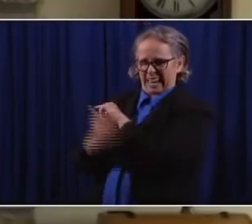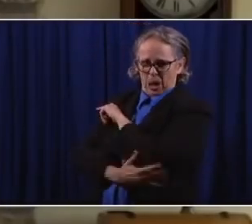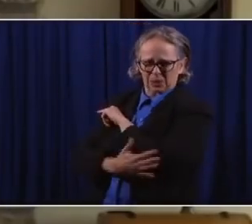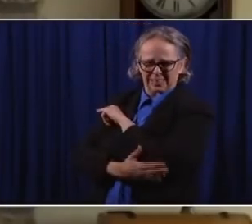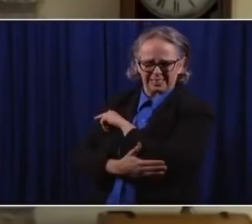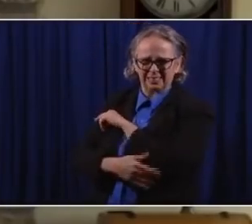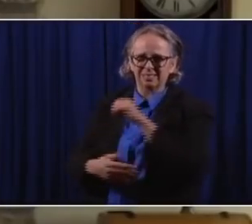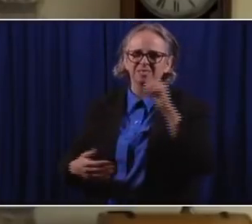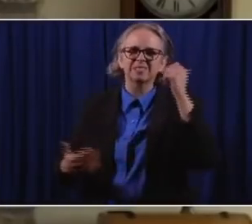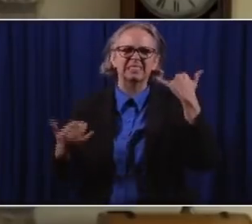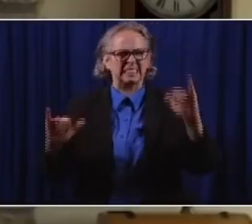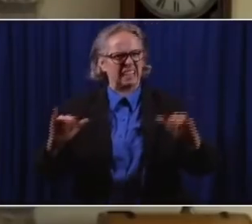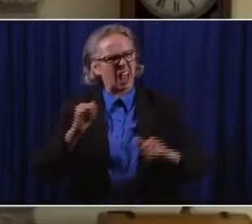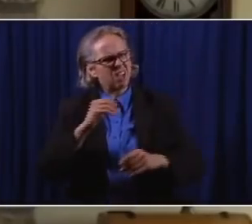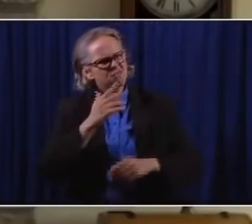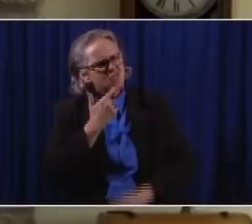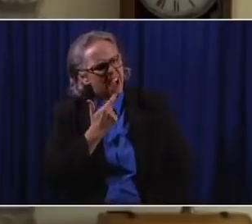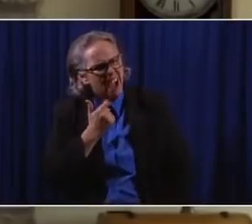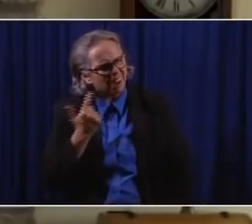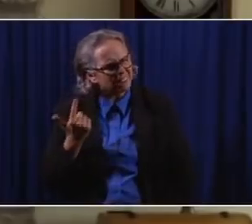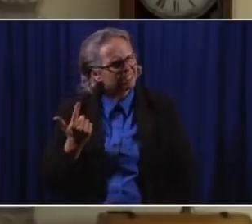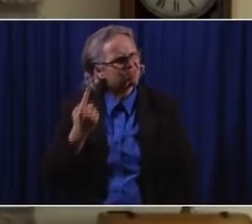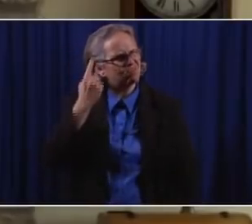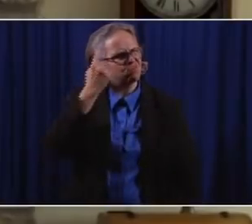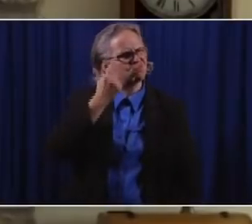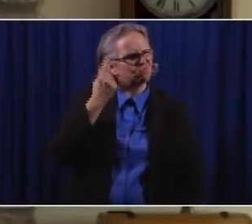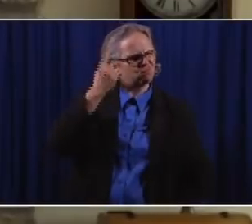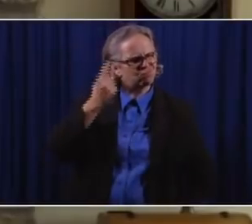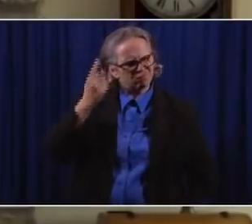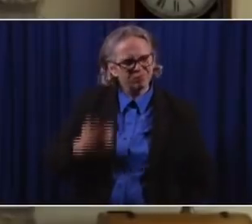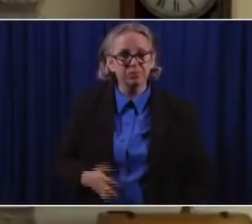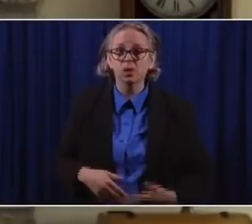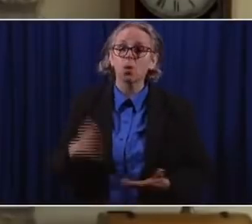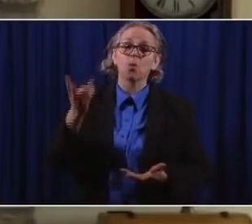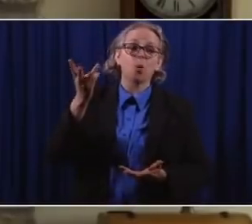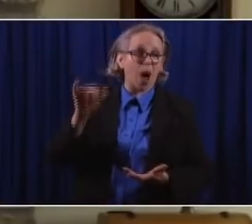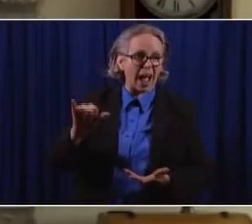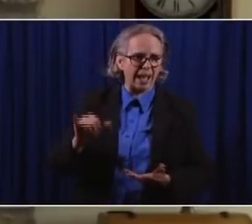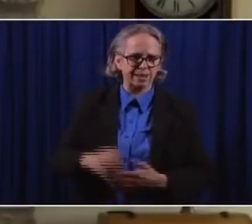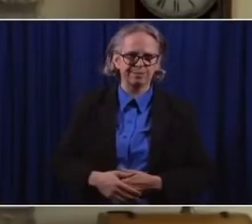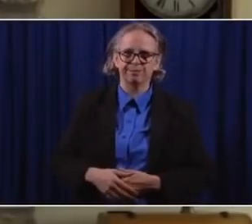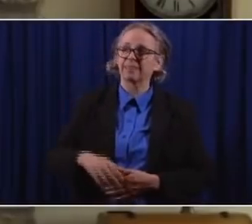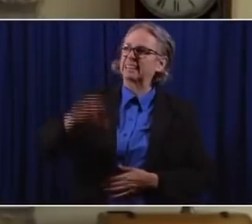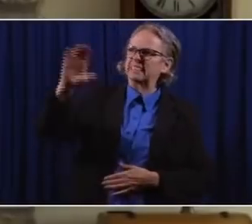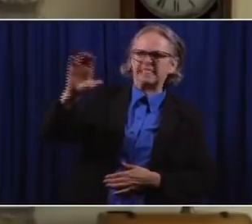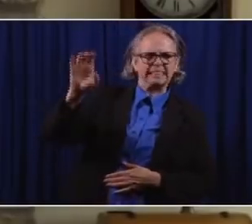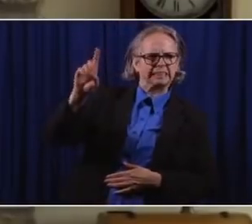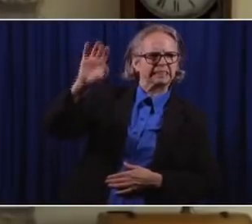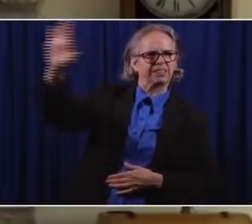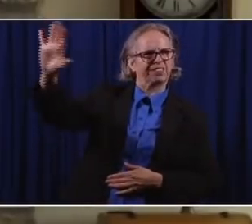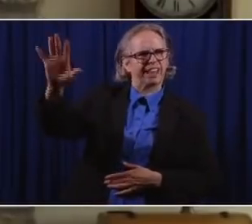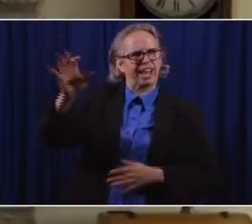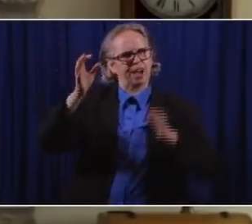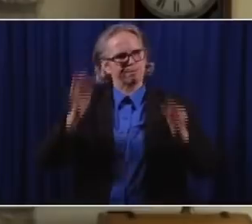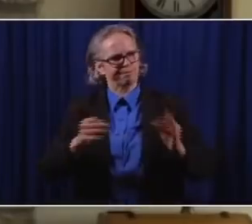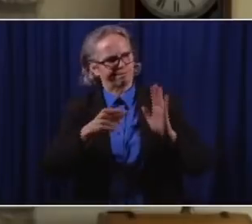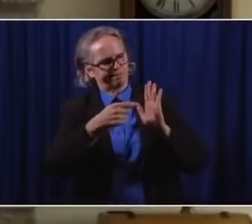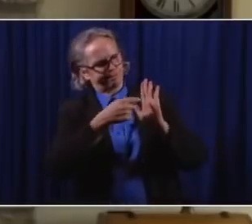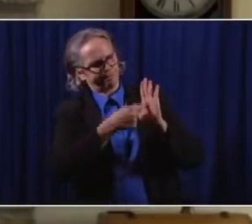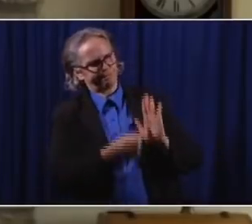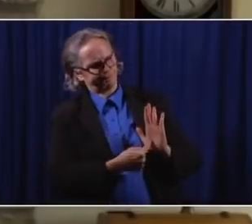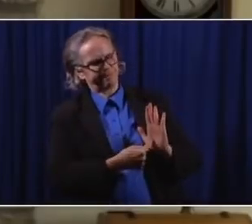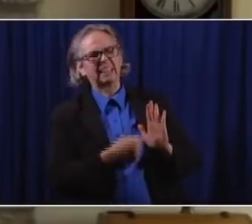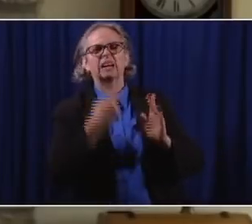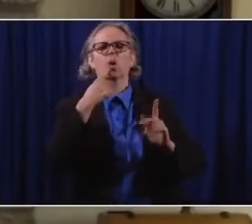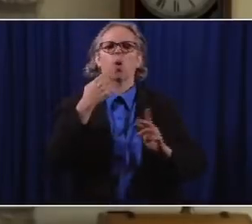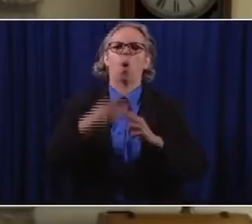no longer meets the COVID hospitalization indicator, which is great. University of Dayton is resuming all in-person classes